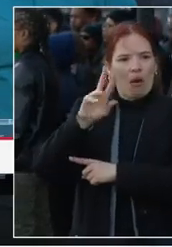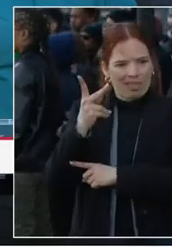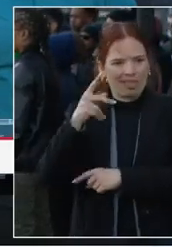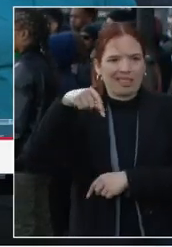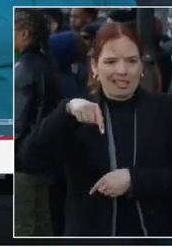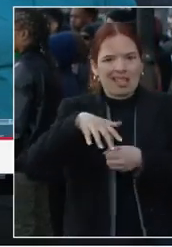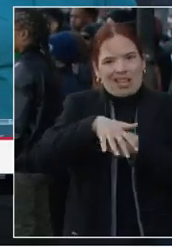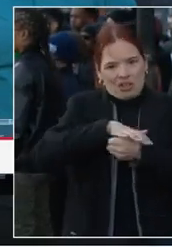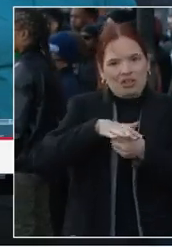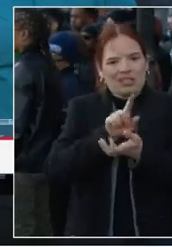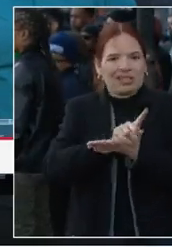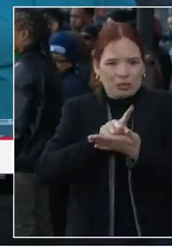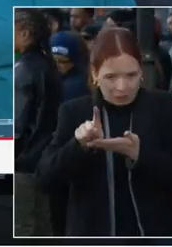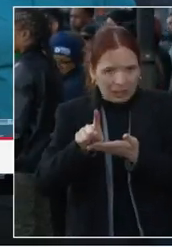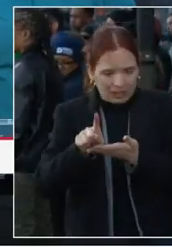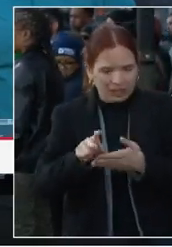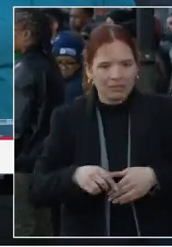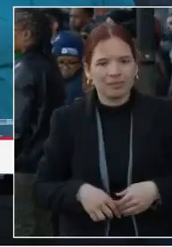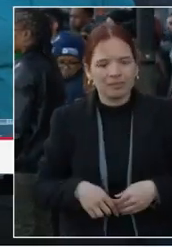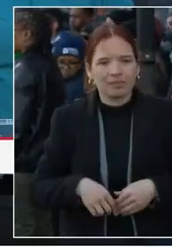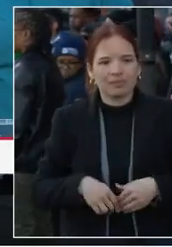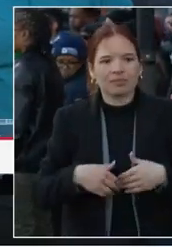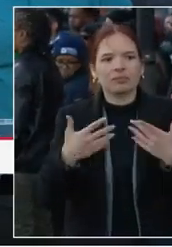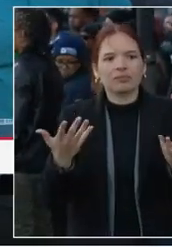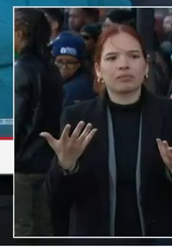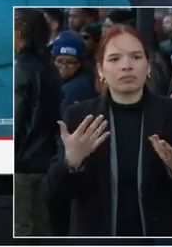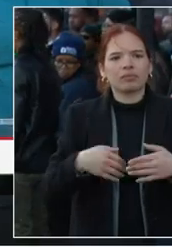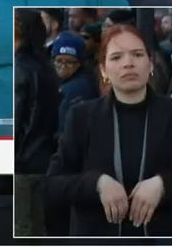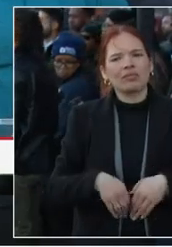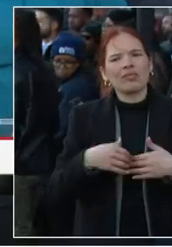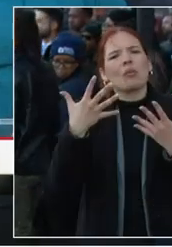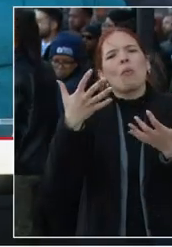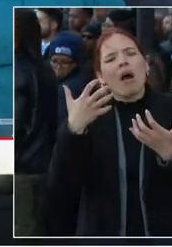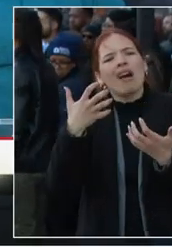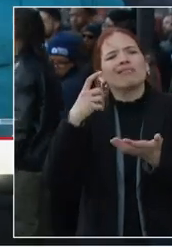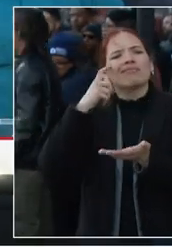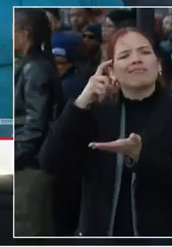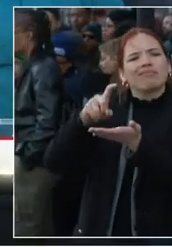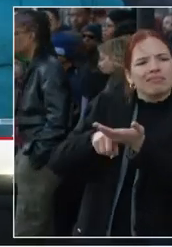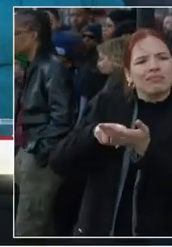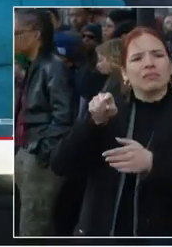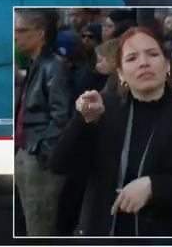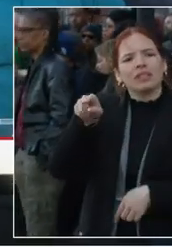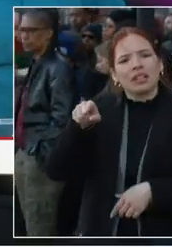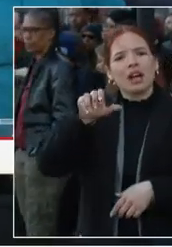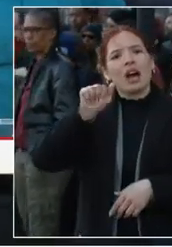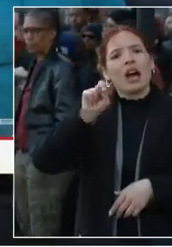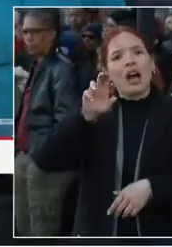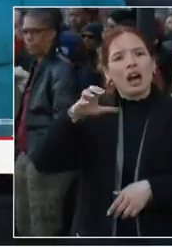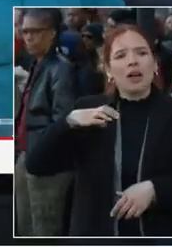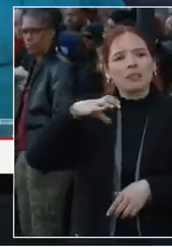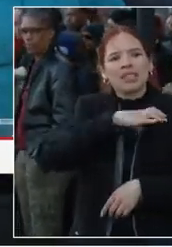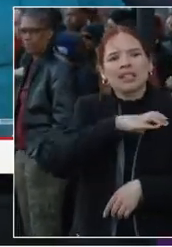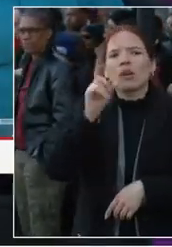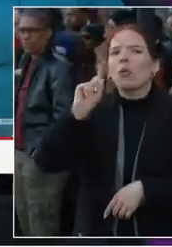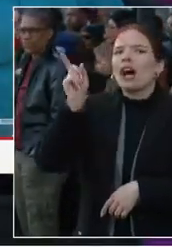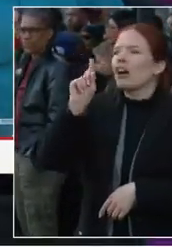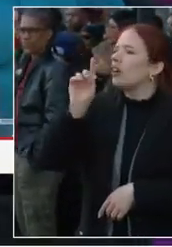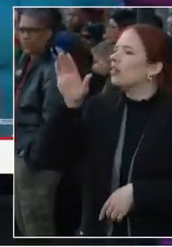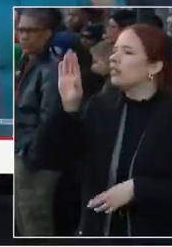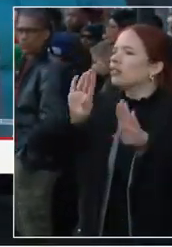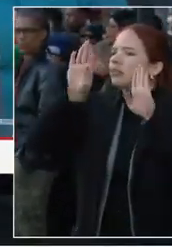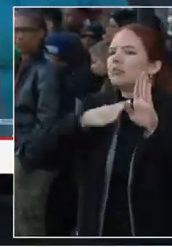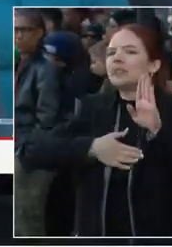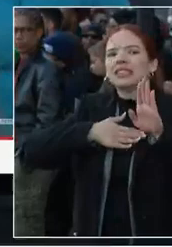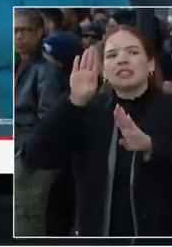week, I should say. And also, I want to acknowledge the ANC commissioners who are present. Where are ANCs? If you would raise your